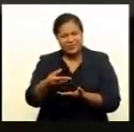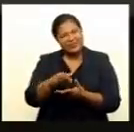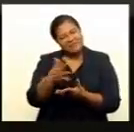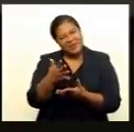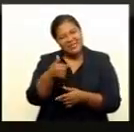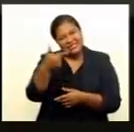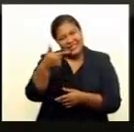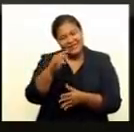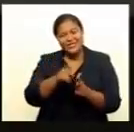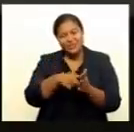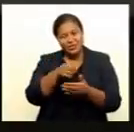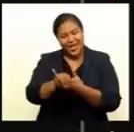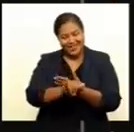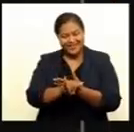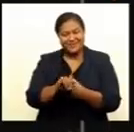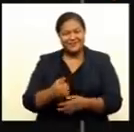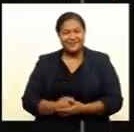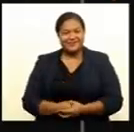7th of July.